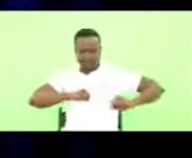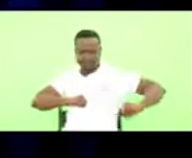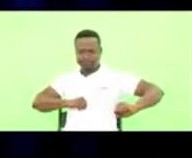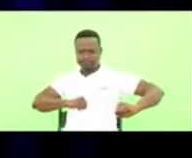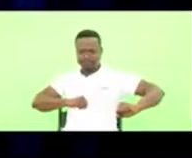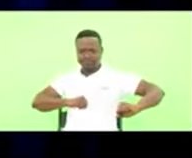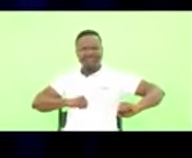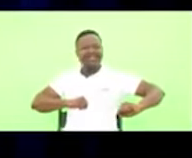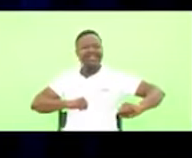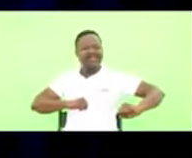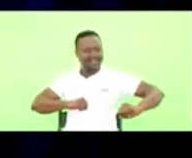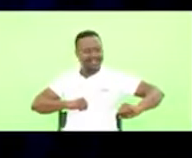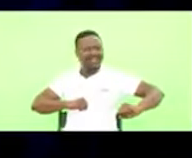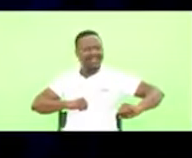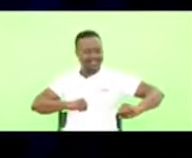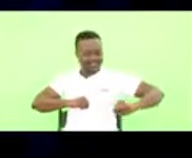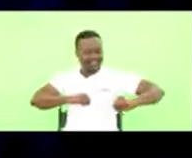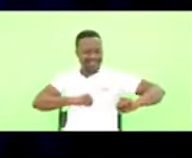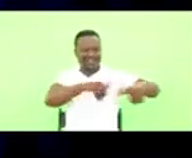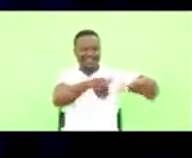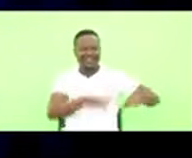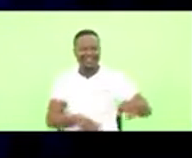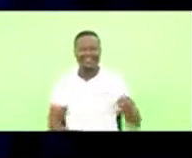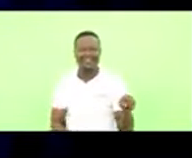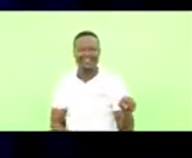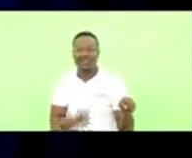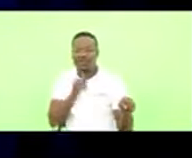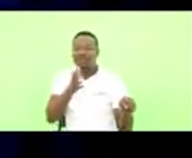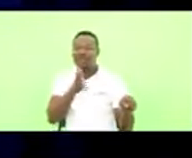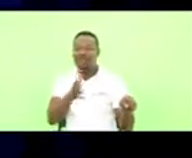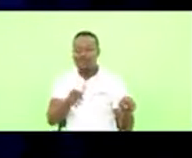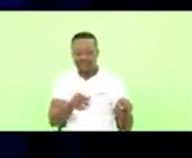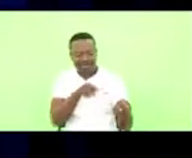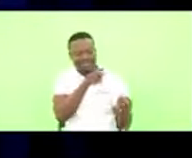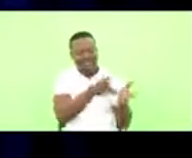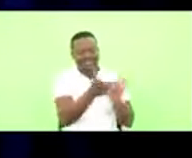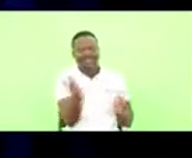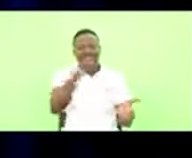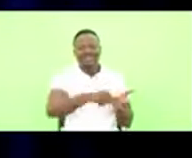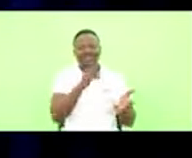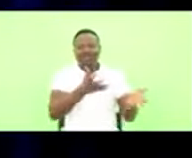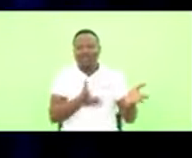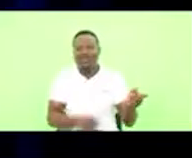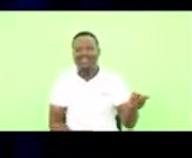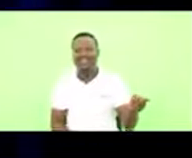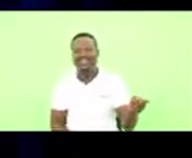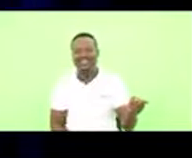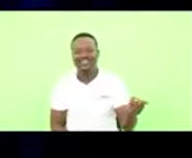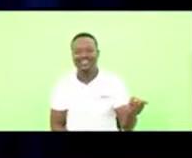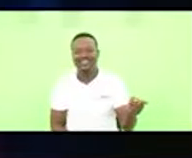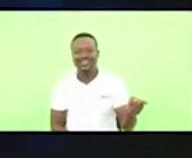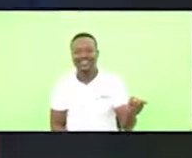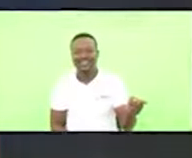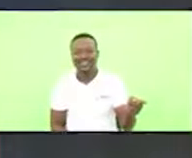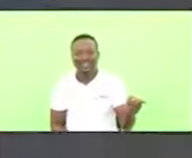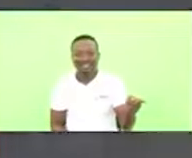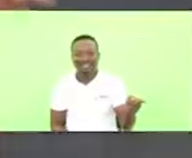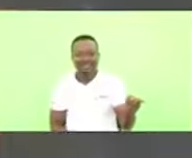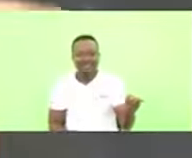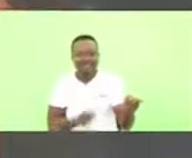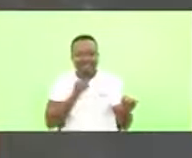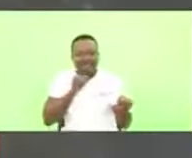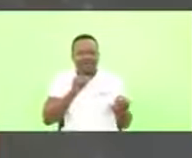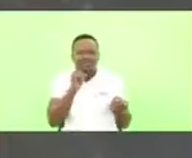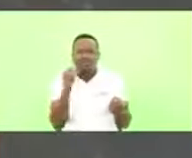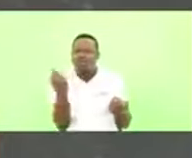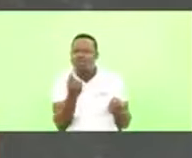they've secured the tomb. They don't want the man to rise. It wasn't only the high priest